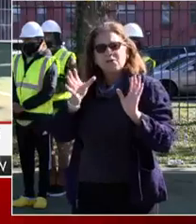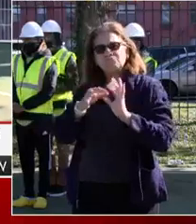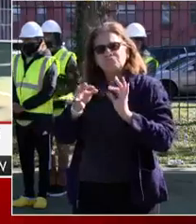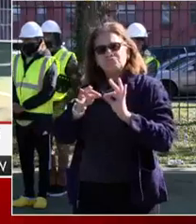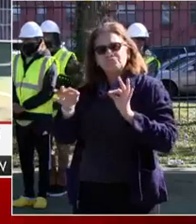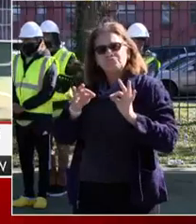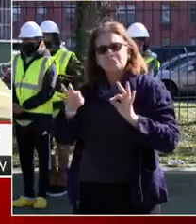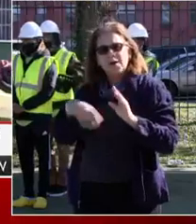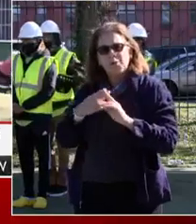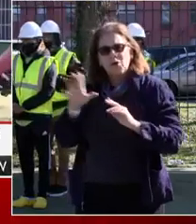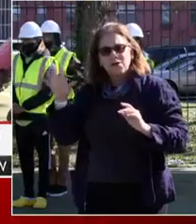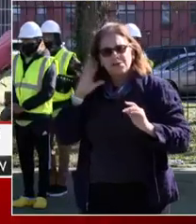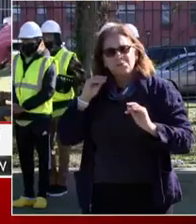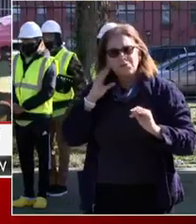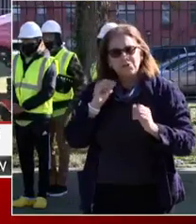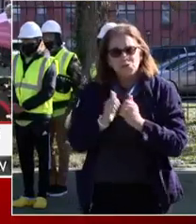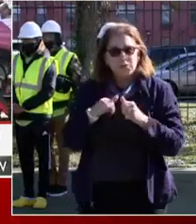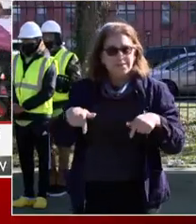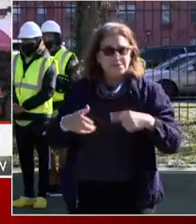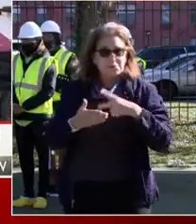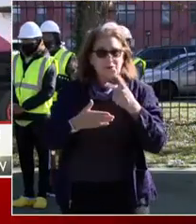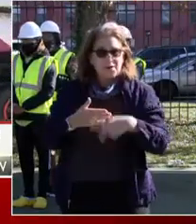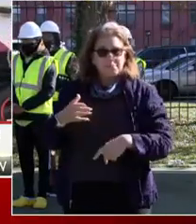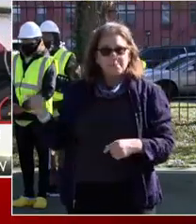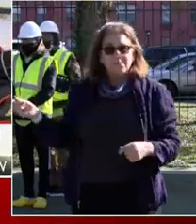own experience. So thank you very much.